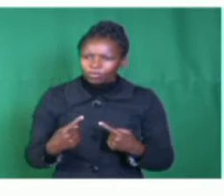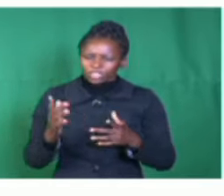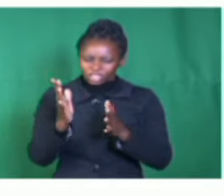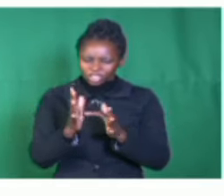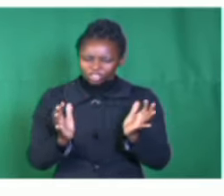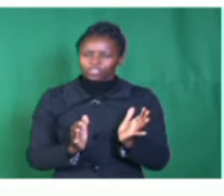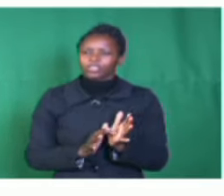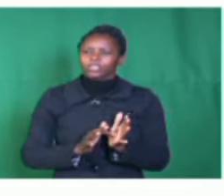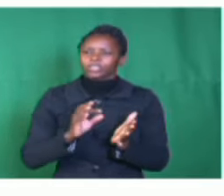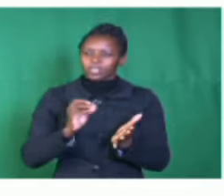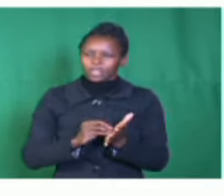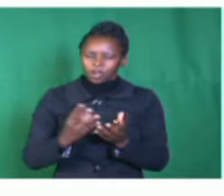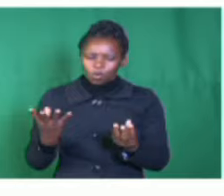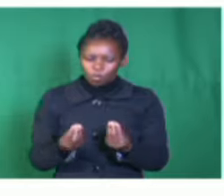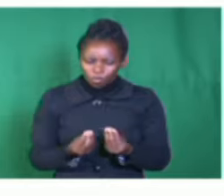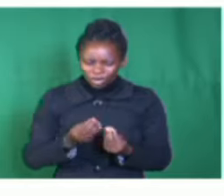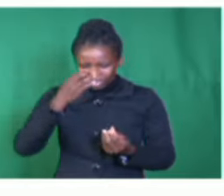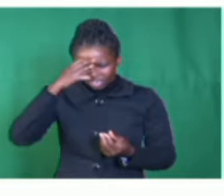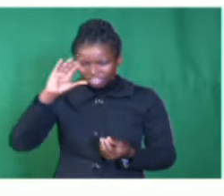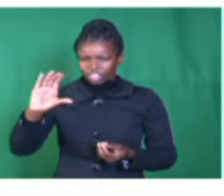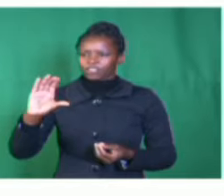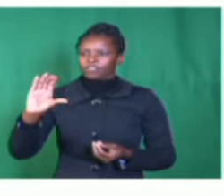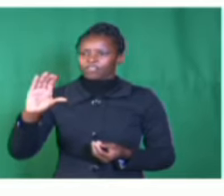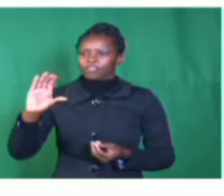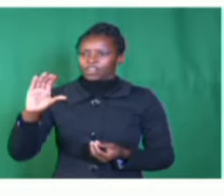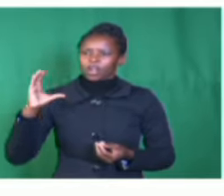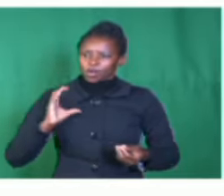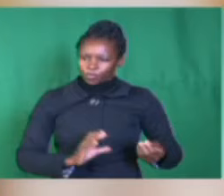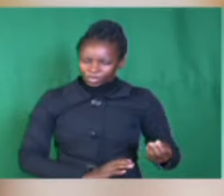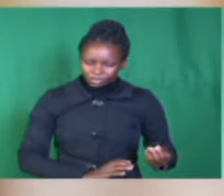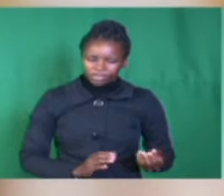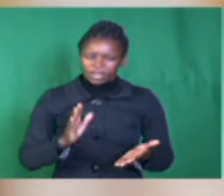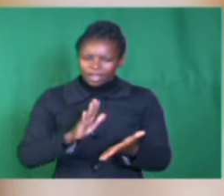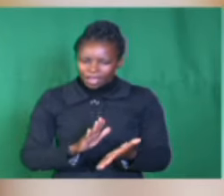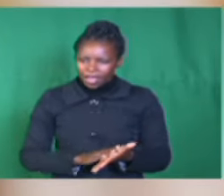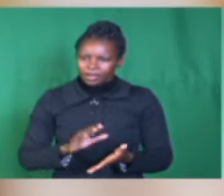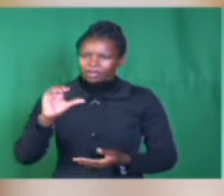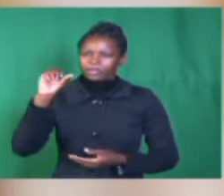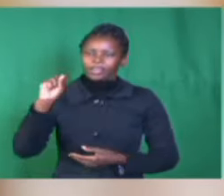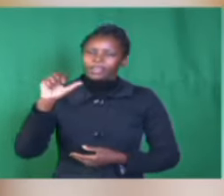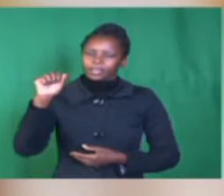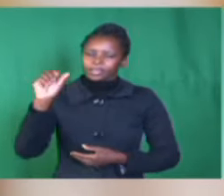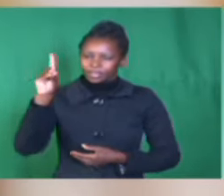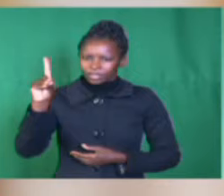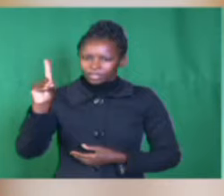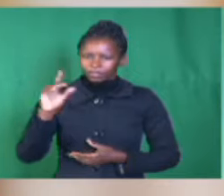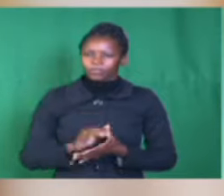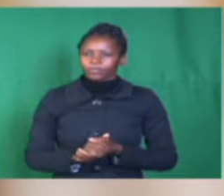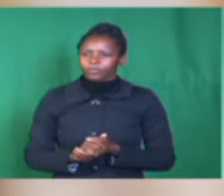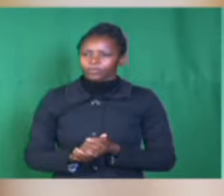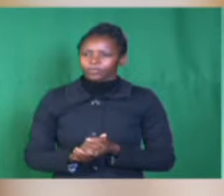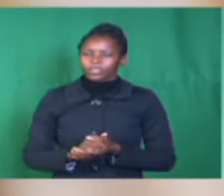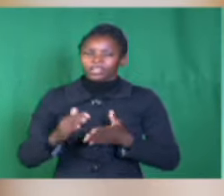with the chief priests and the Sadducees. Then we'll continue with our lesson next time. Thank you for listening, dear Form